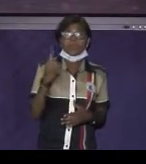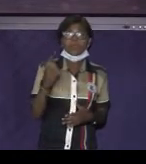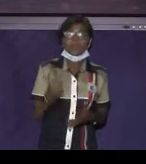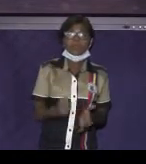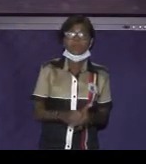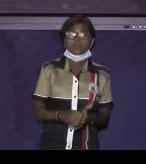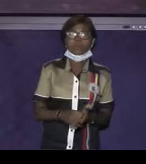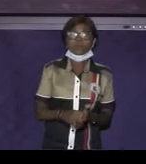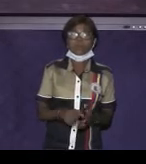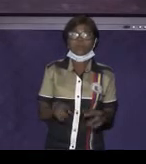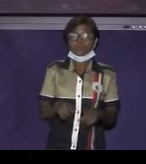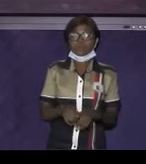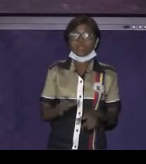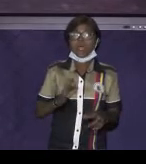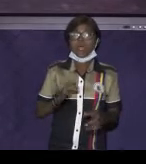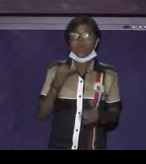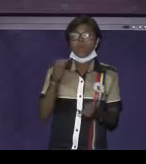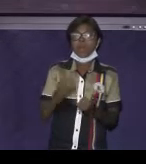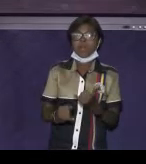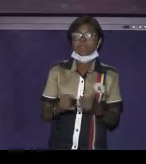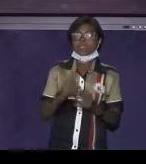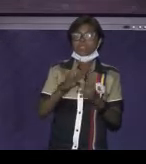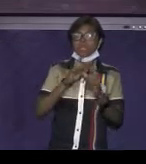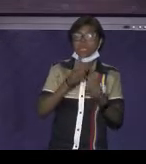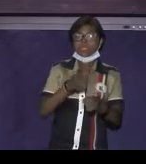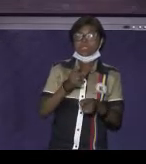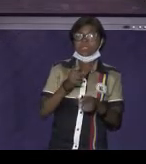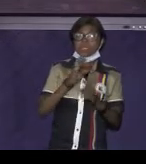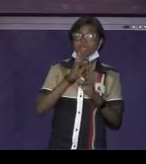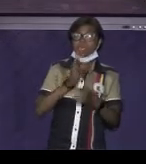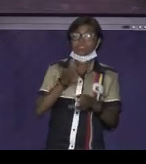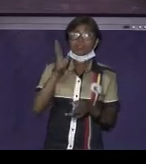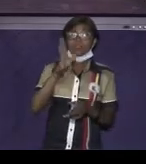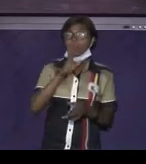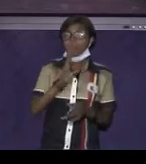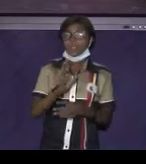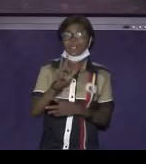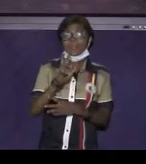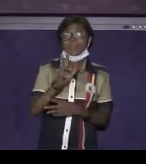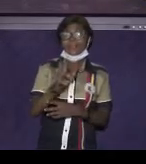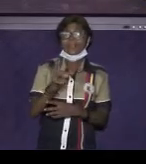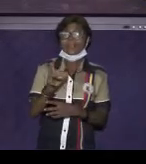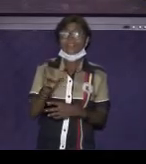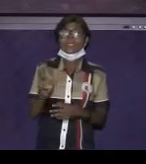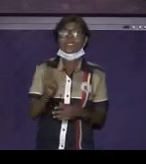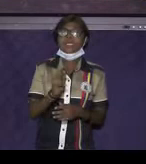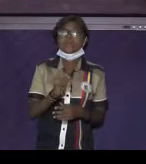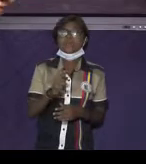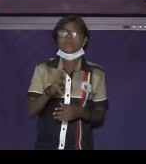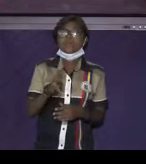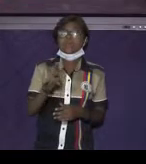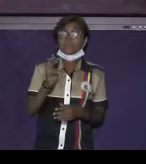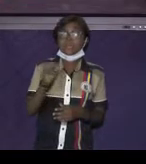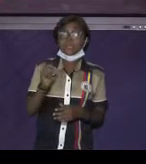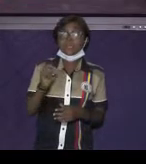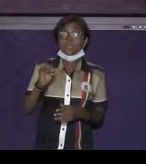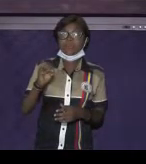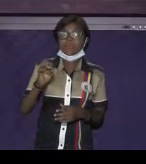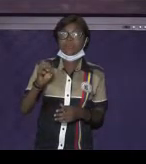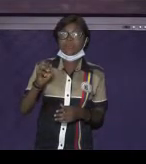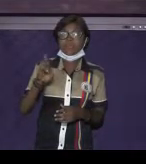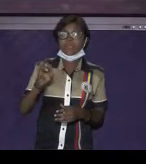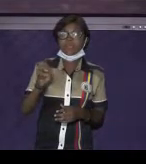10.8 kilometers. So our final answer will be 3 meters per second is the same thing as